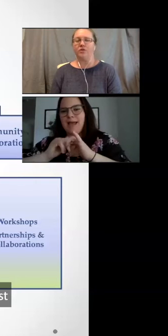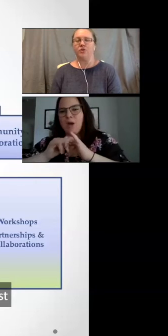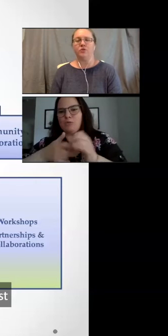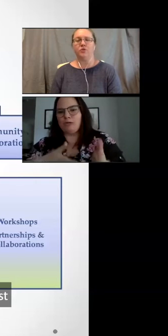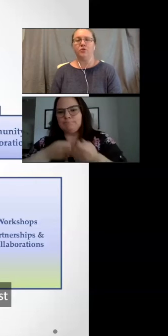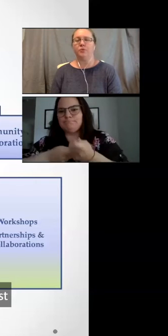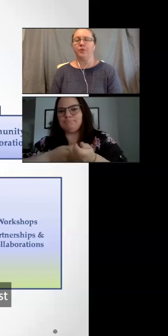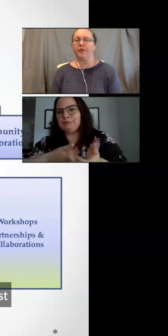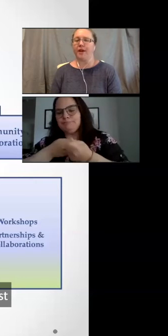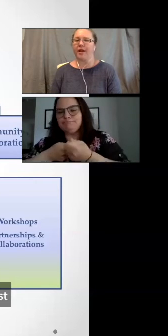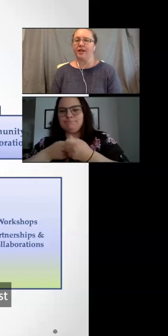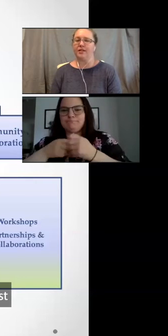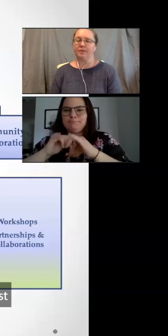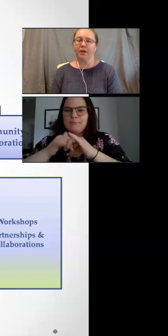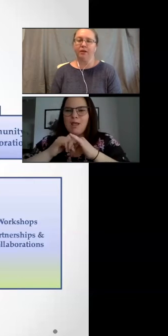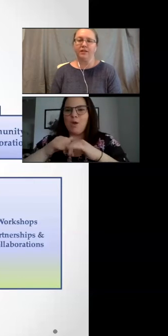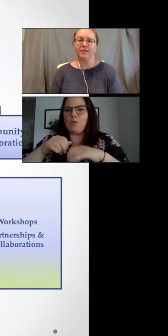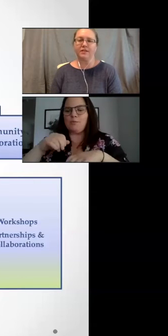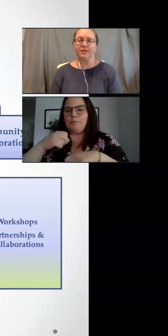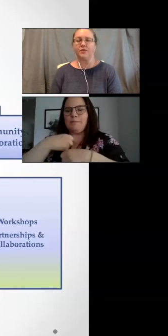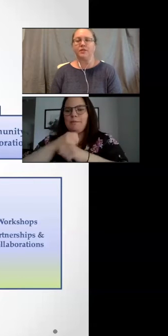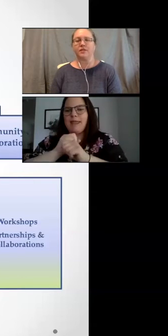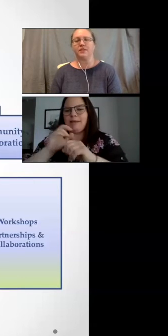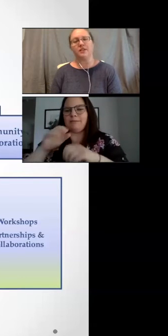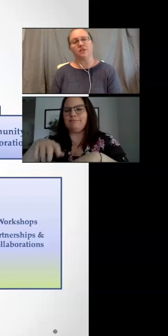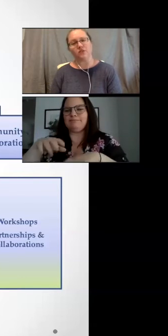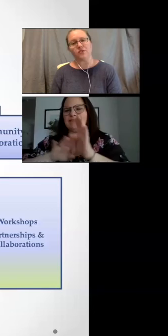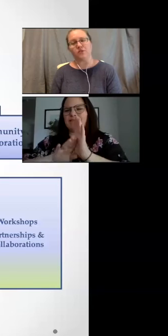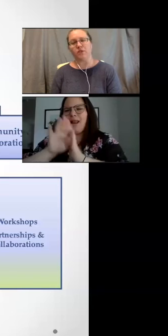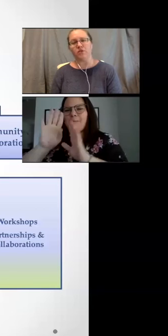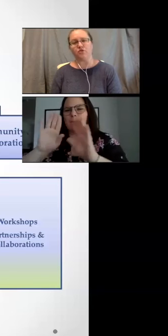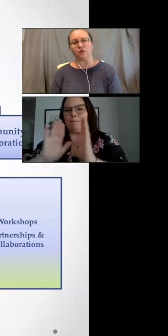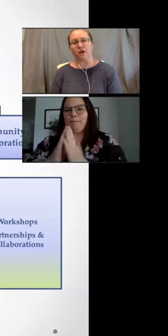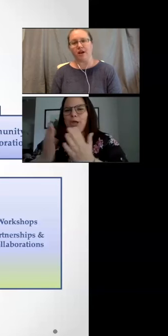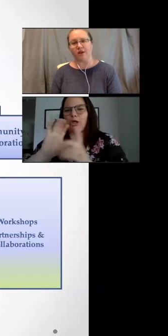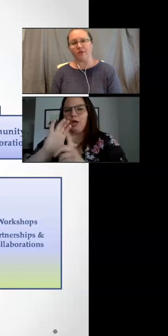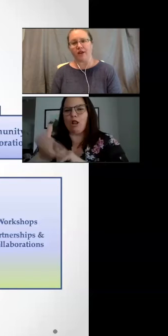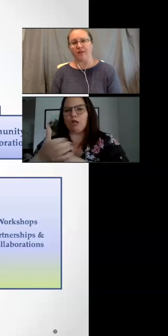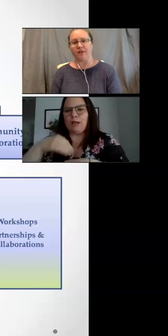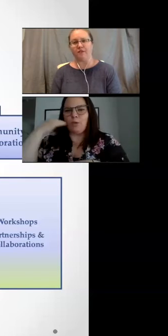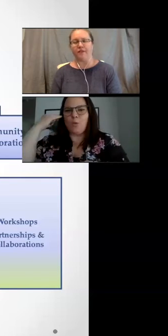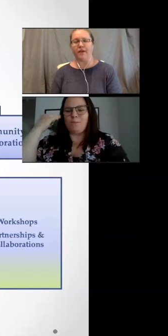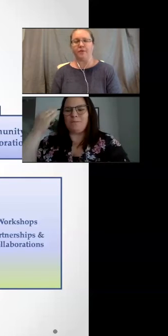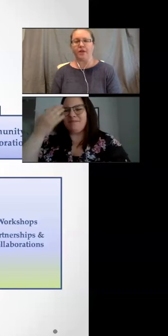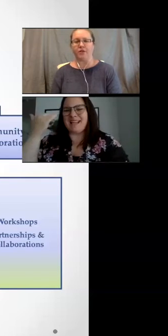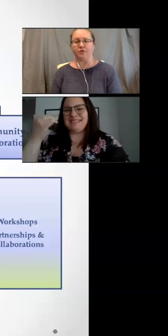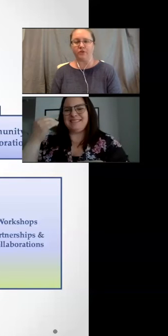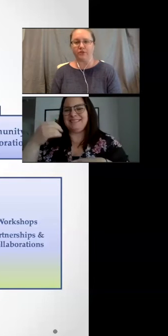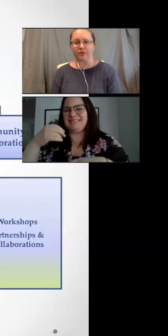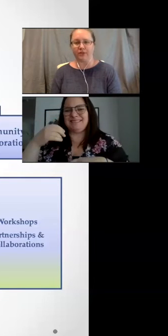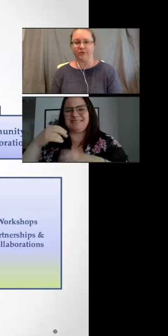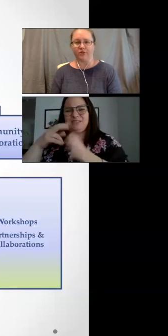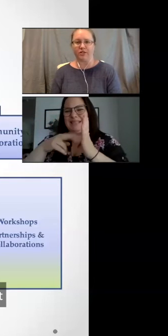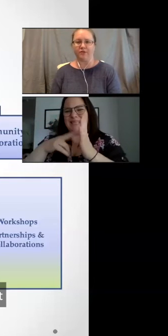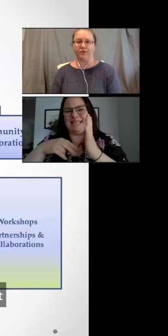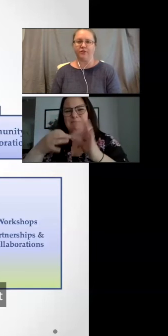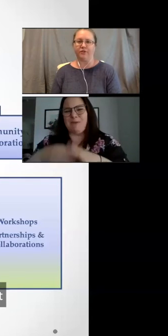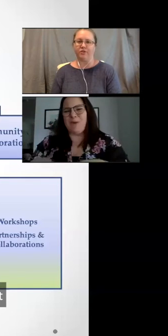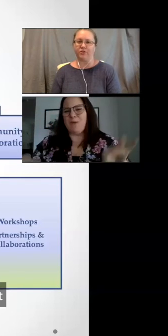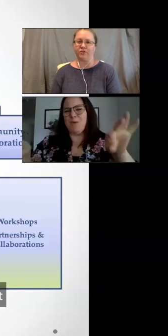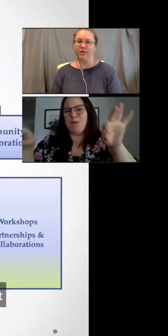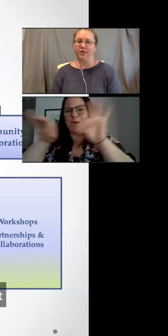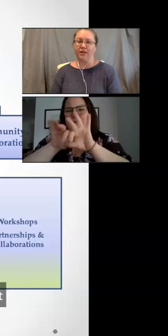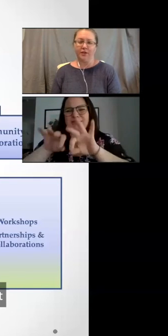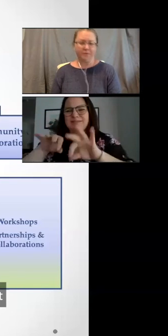How to provide parents those skills to really draw out that love and that passion for learning for deaf and hard of